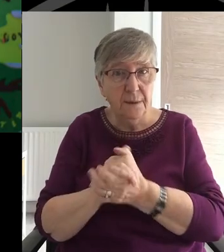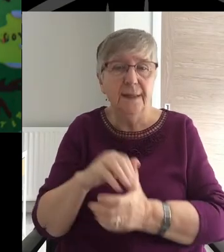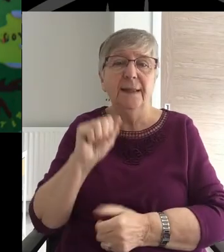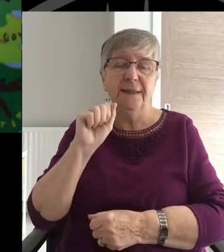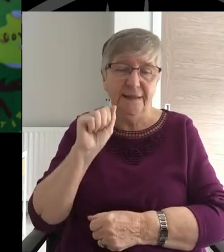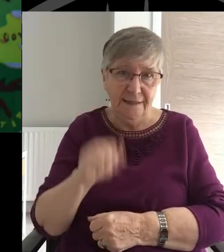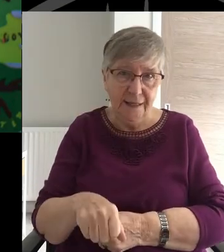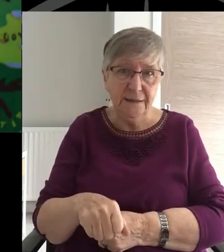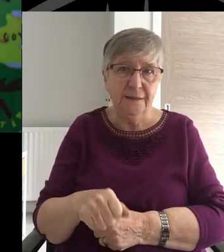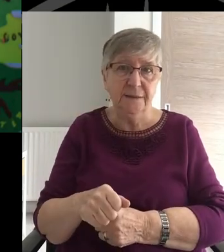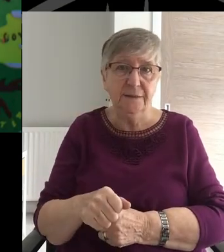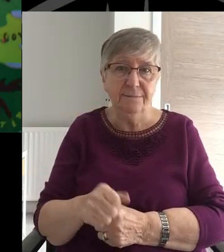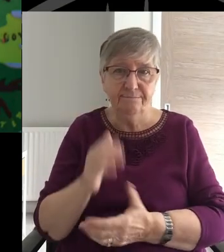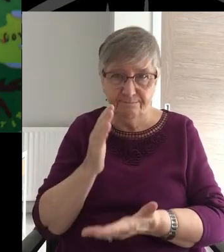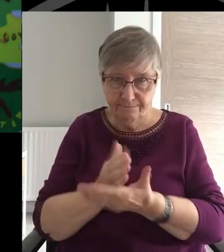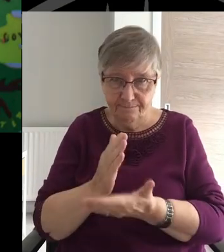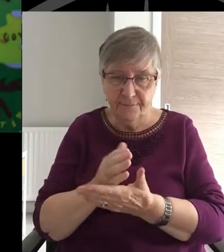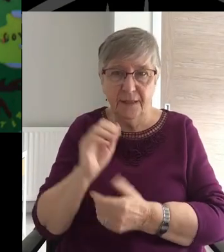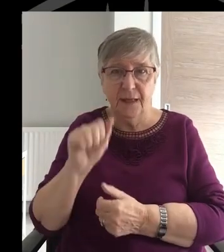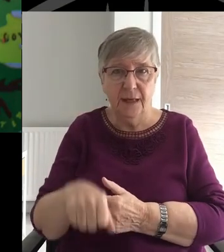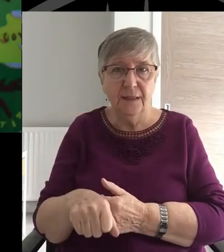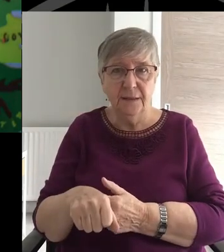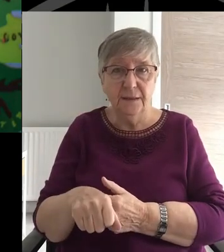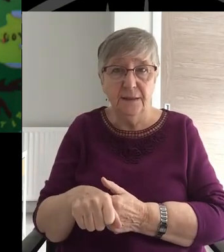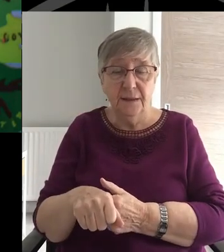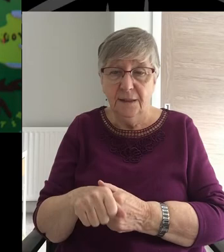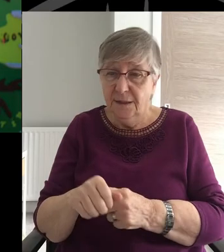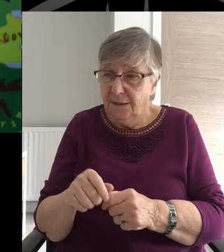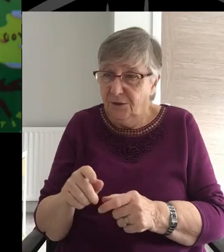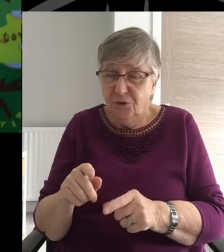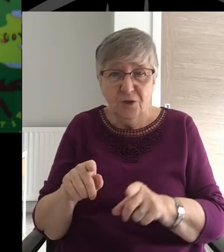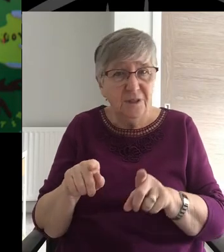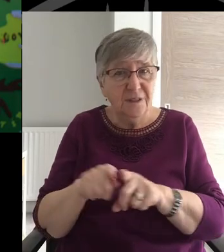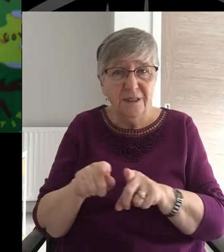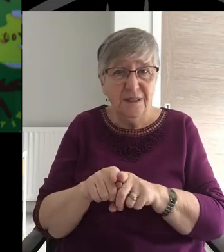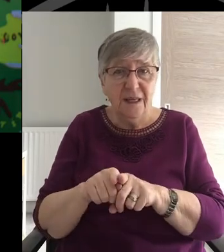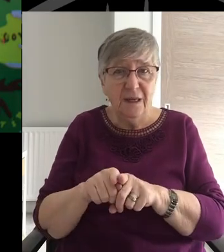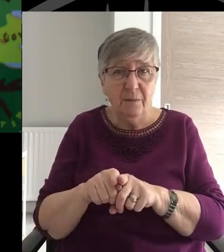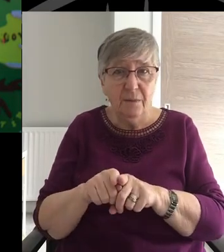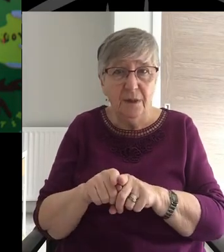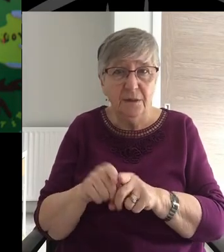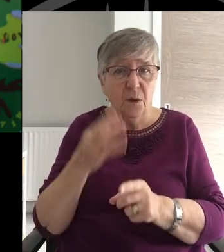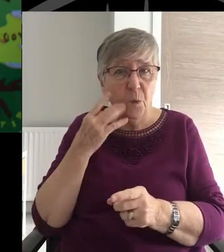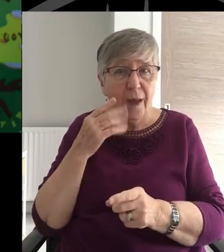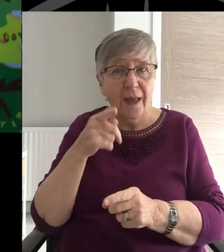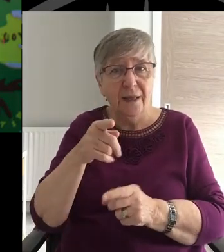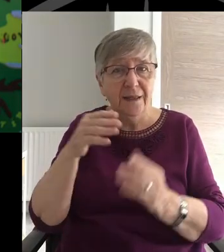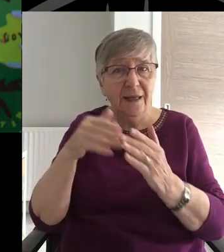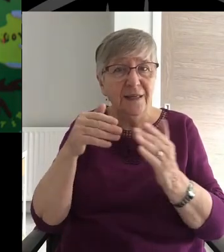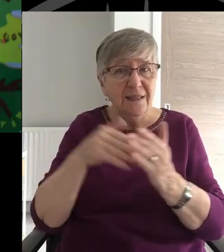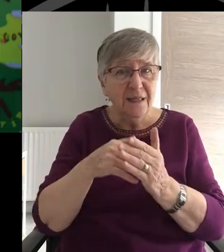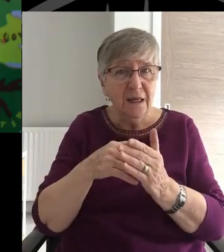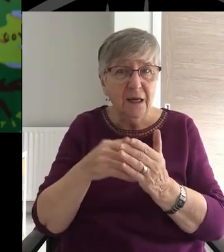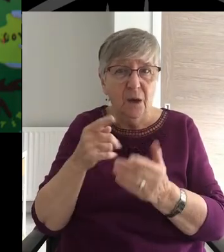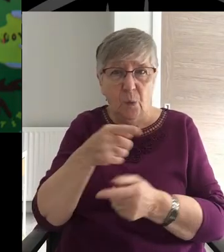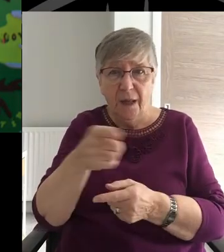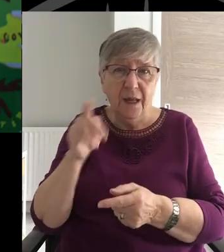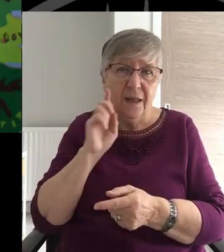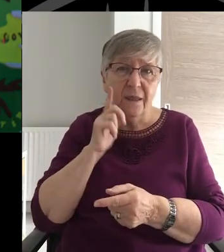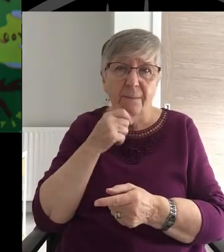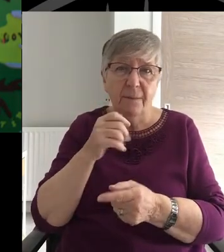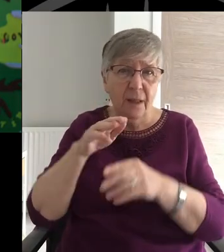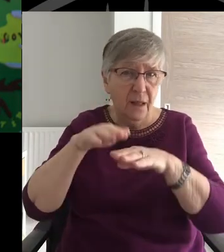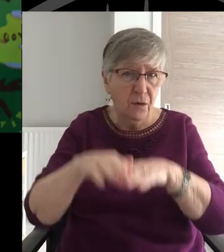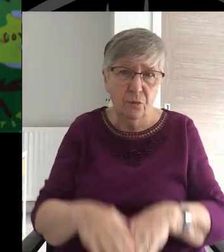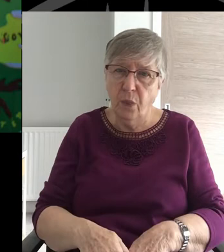Yes, there is. You see, it was just as that low point came, verses 21 and 22, with the destruction